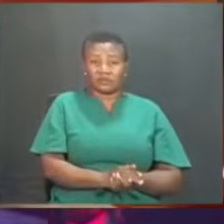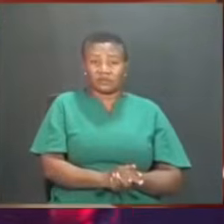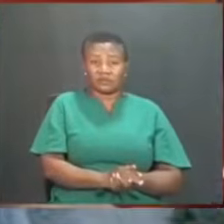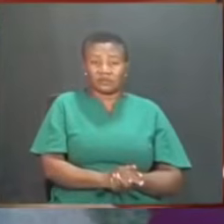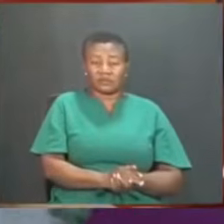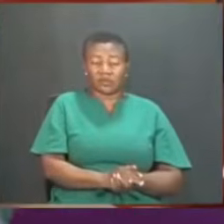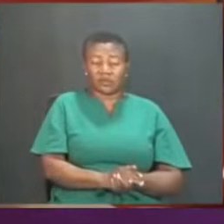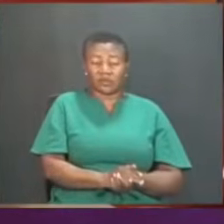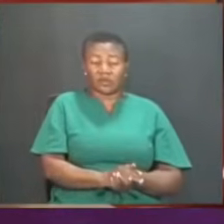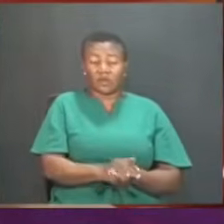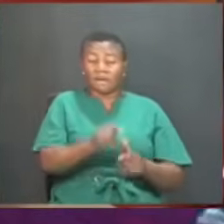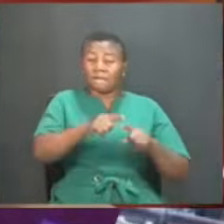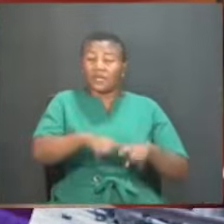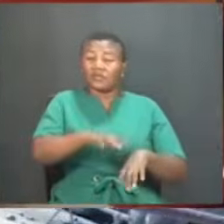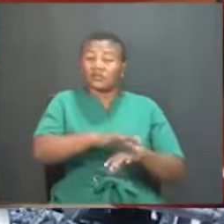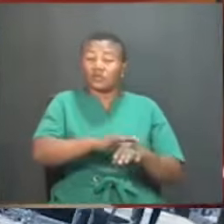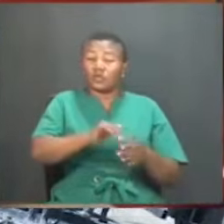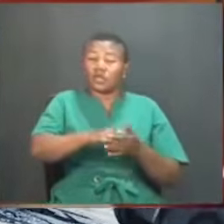enlistment,